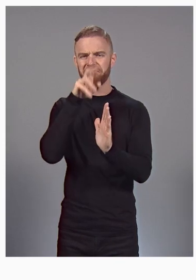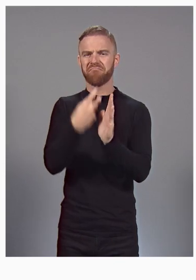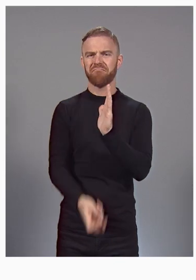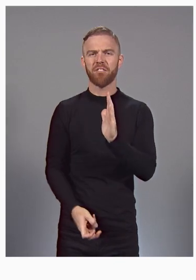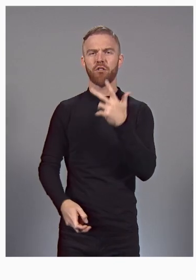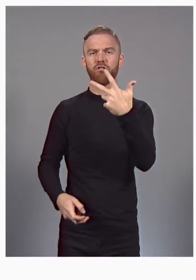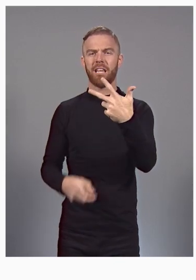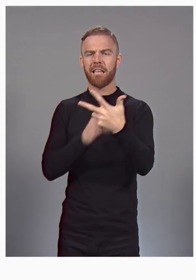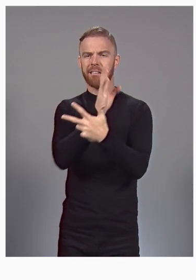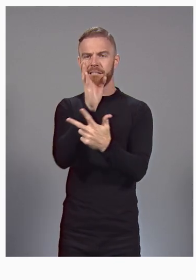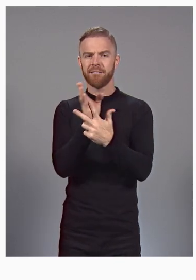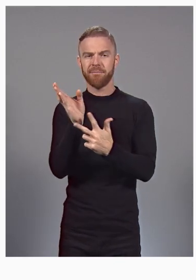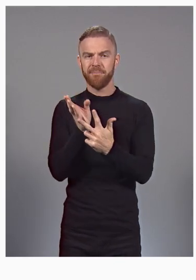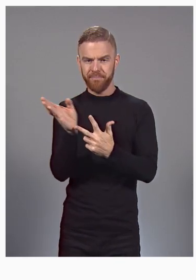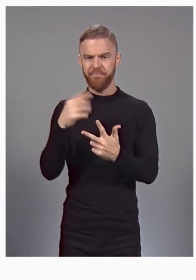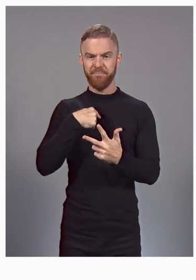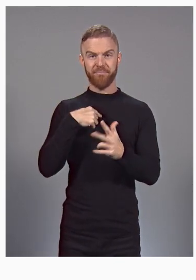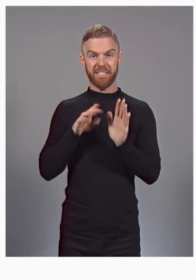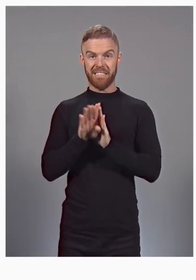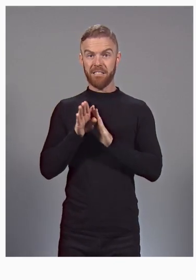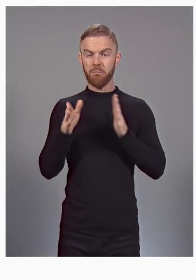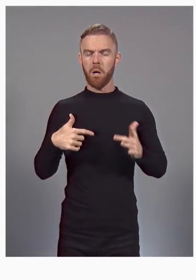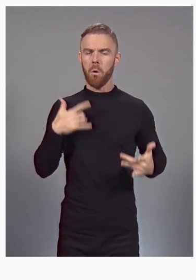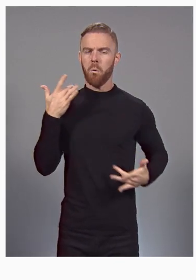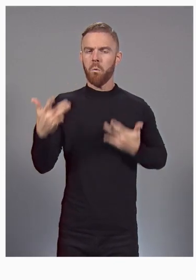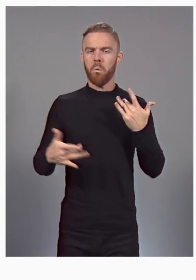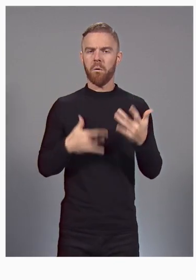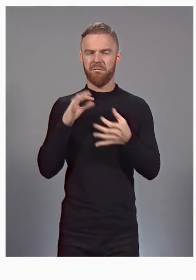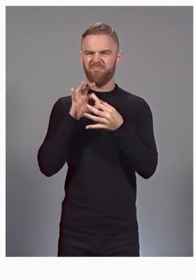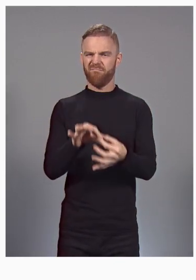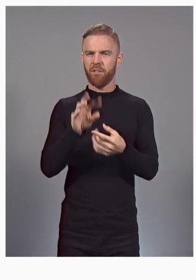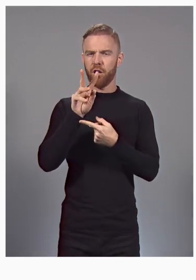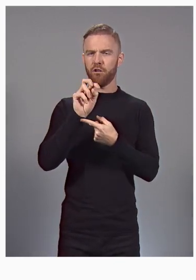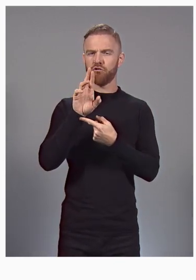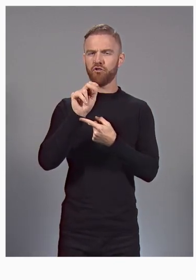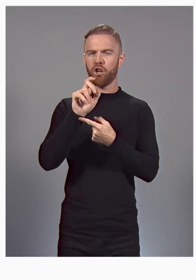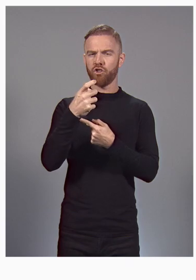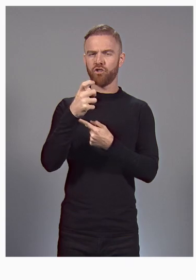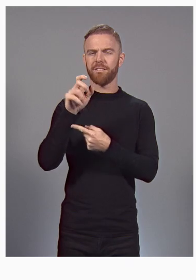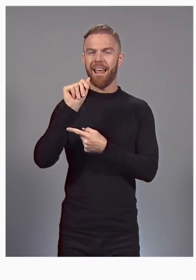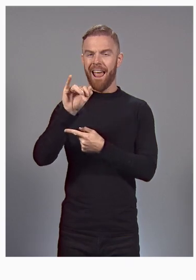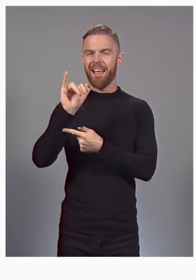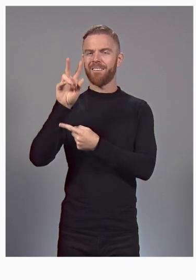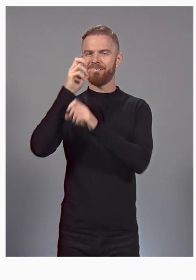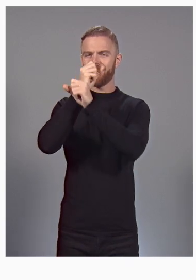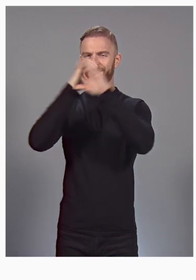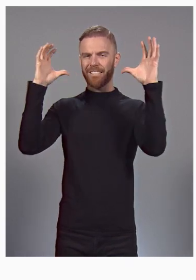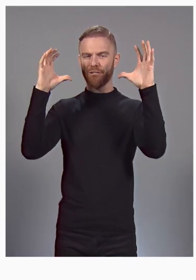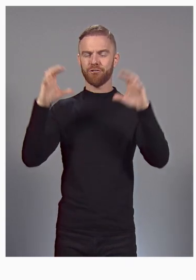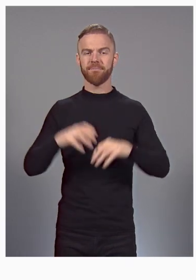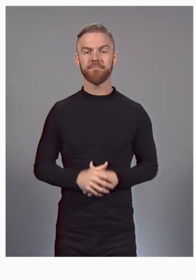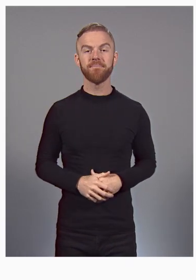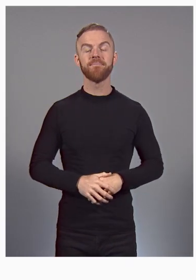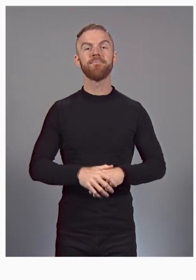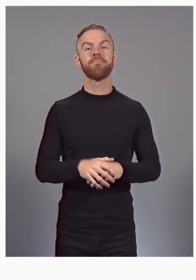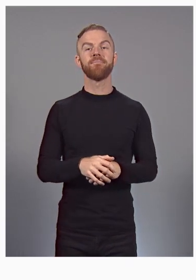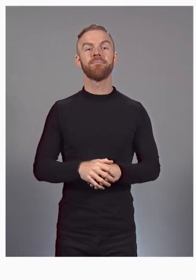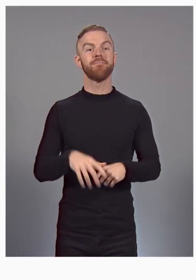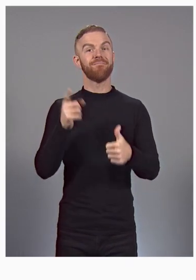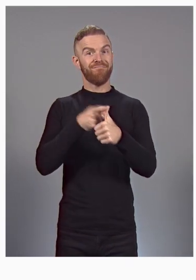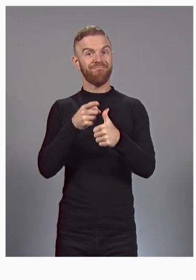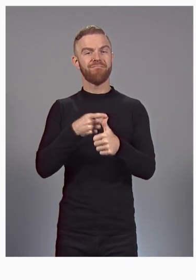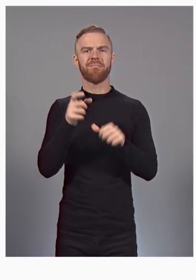as a developer, am most excited about when it comes to Vertex AI Vision. The ability to use your own